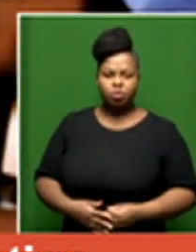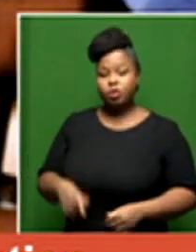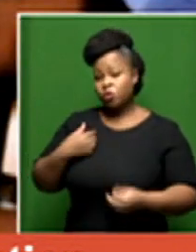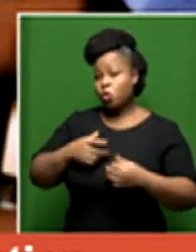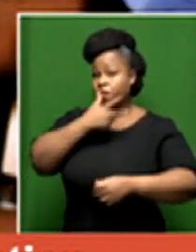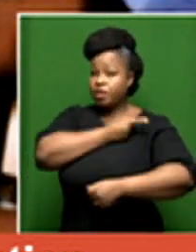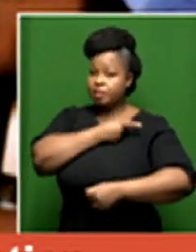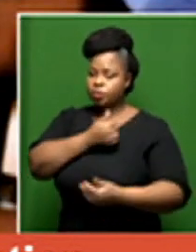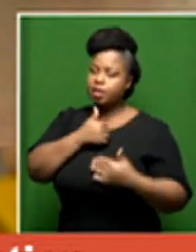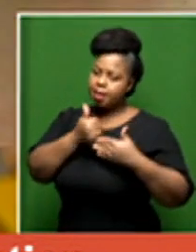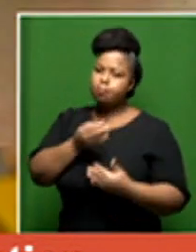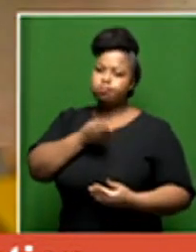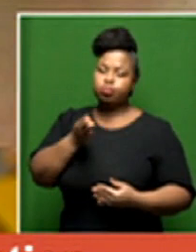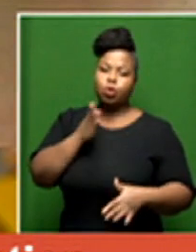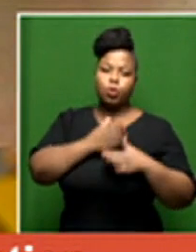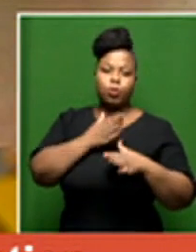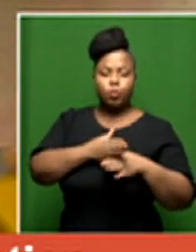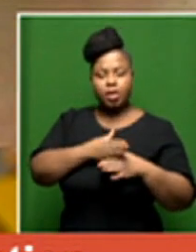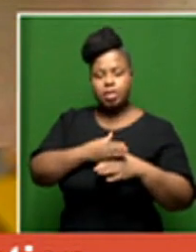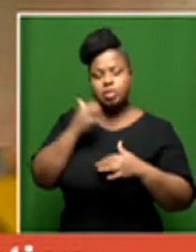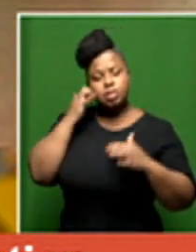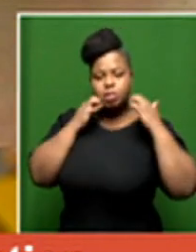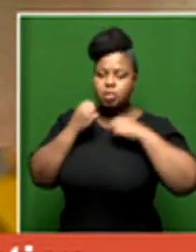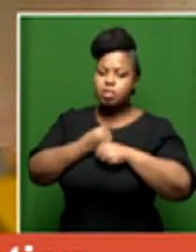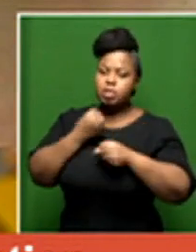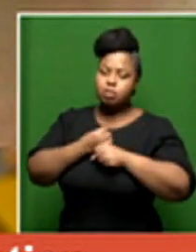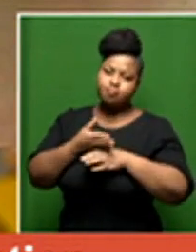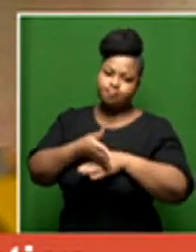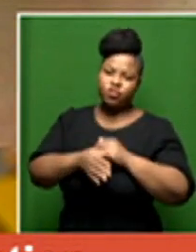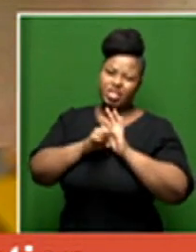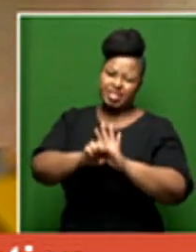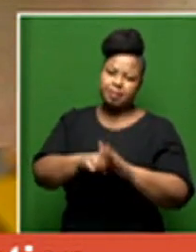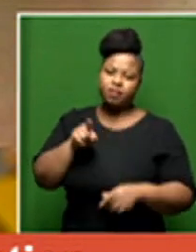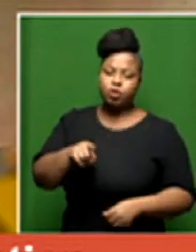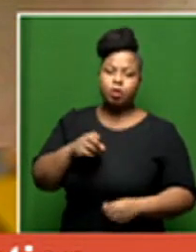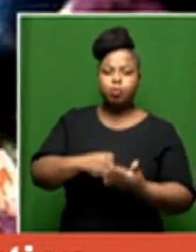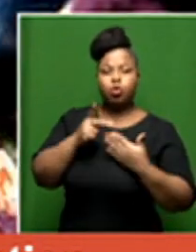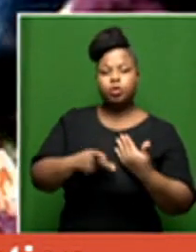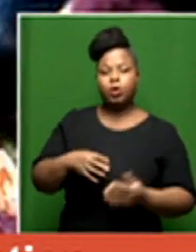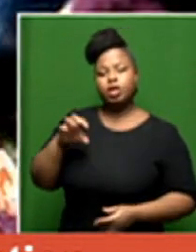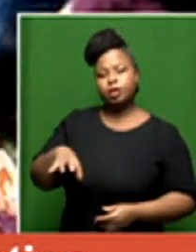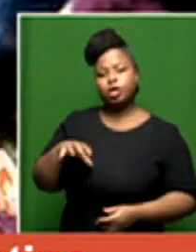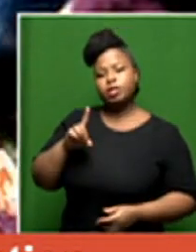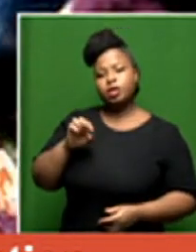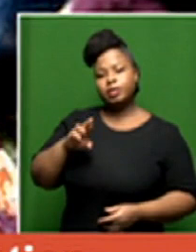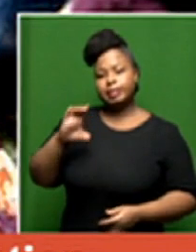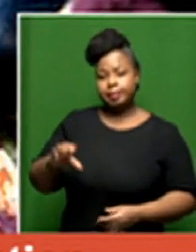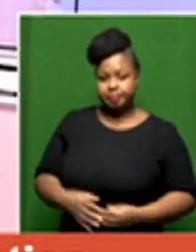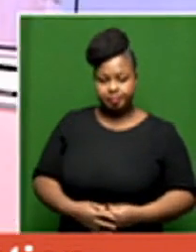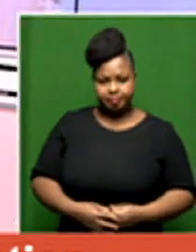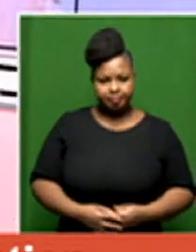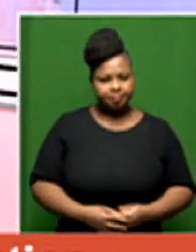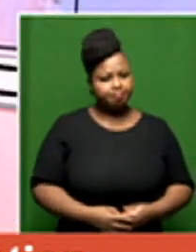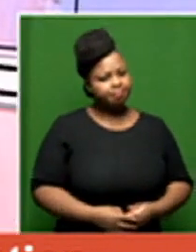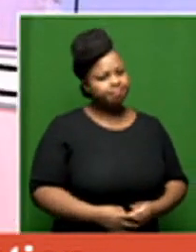comes to vaccination, we are working tirelessly, like I have an example of the measles project in DRC.